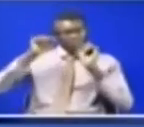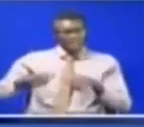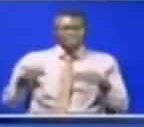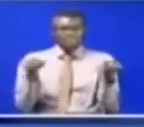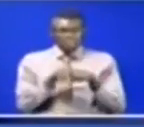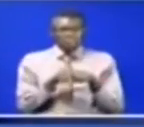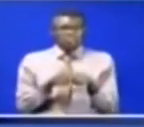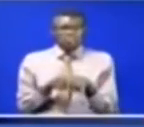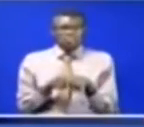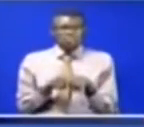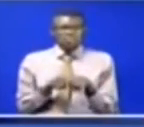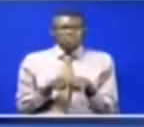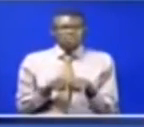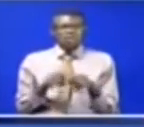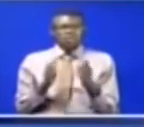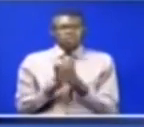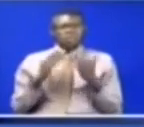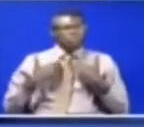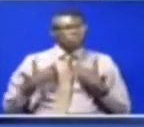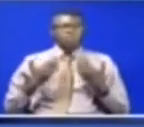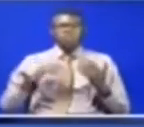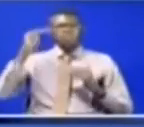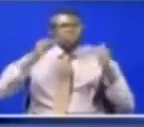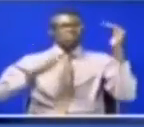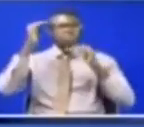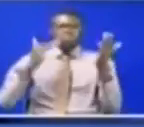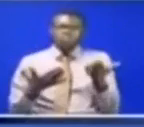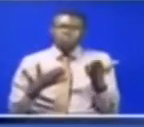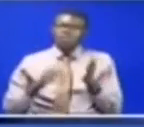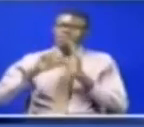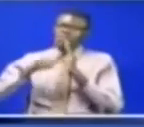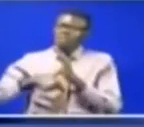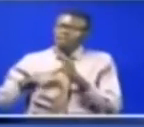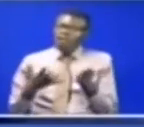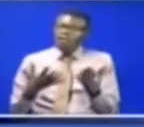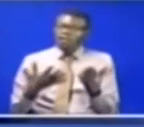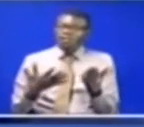I don't see why I can't do it with the big boys. And that's how he started now, rallying.